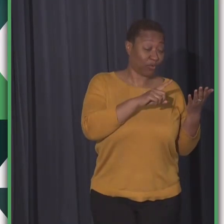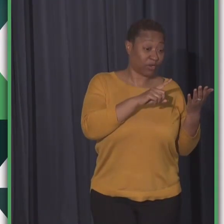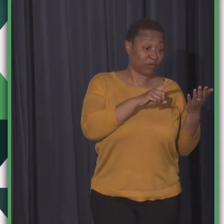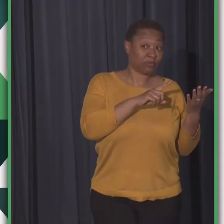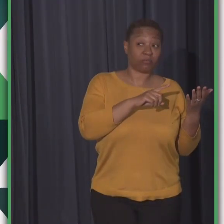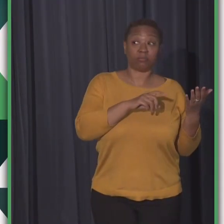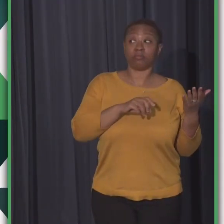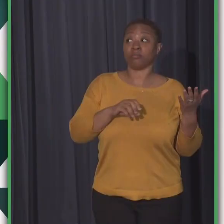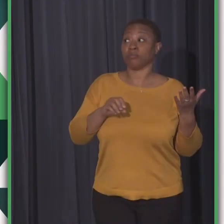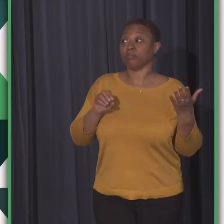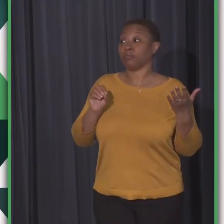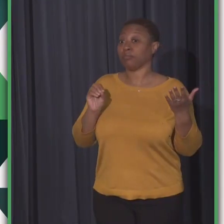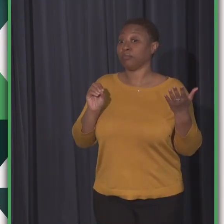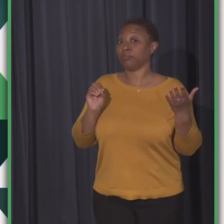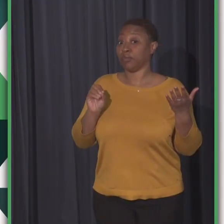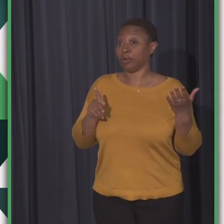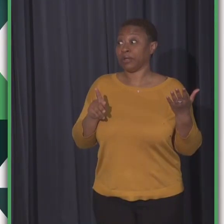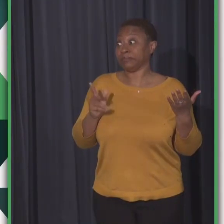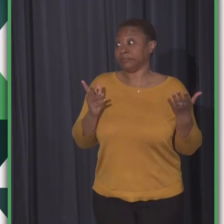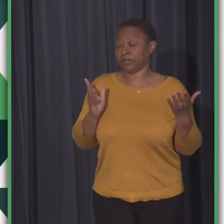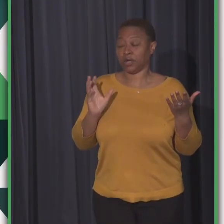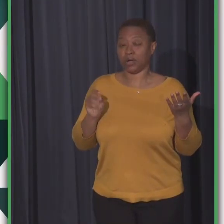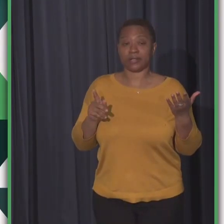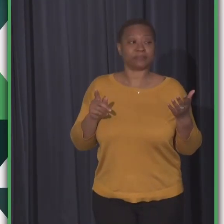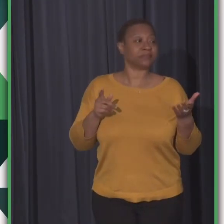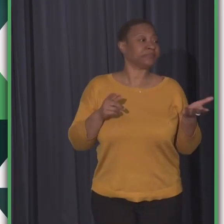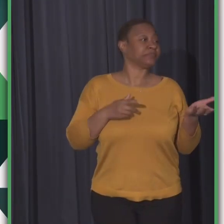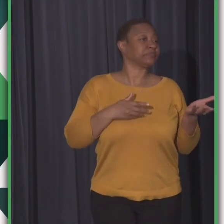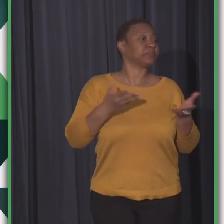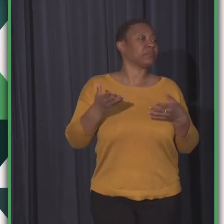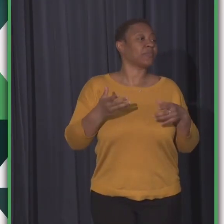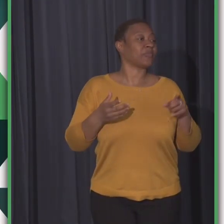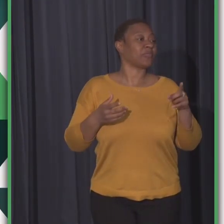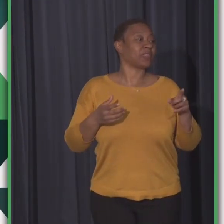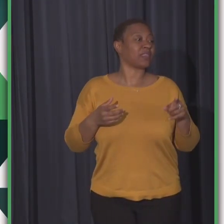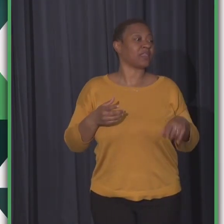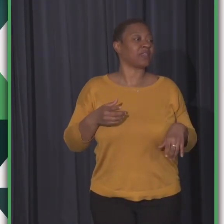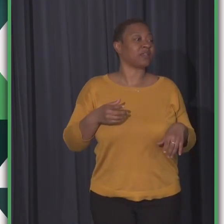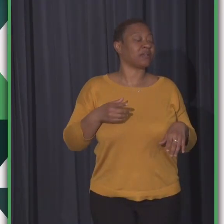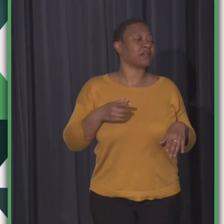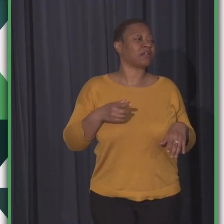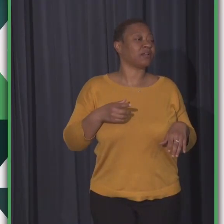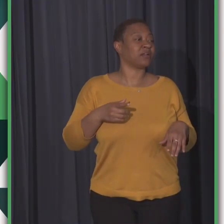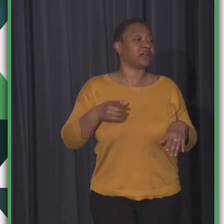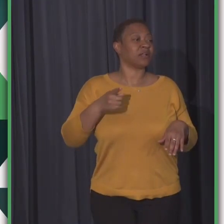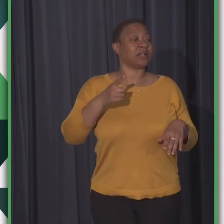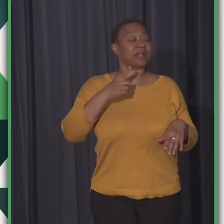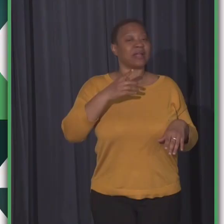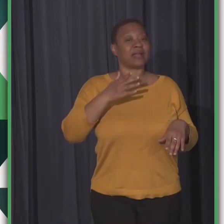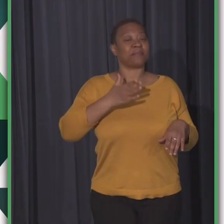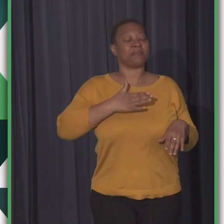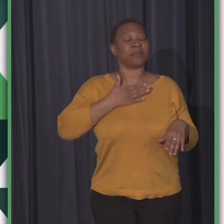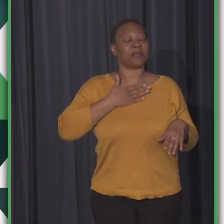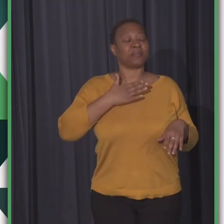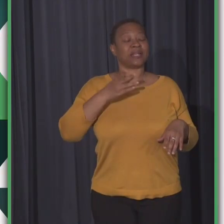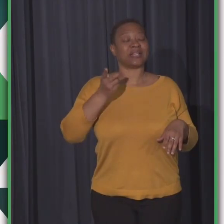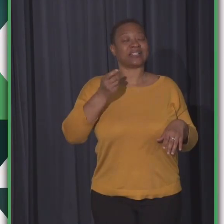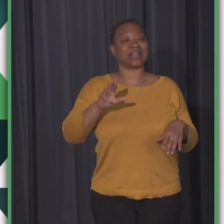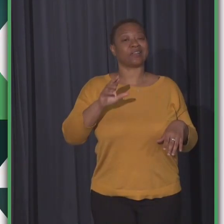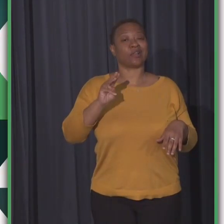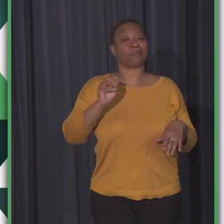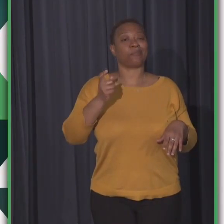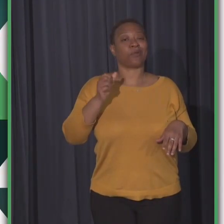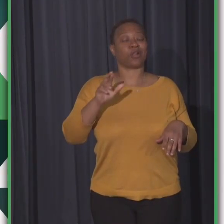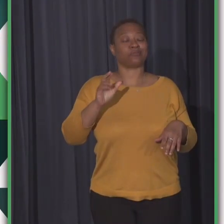Okay. All right. Yes, sir. I'm glad that Dr. Martin brought that up. Yeah. What is